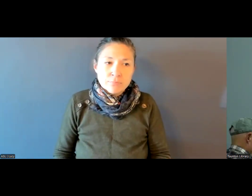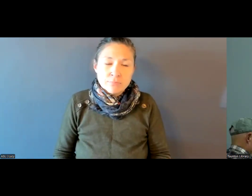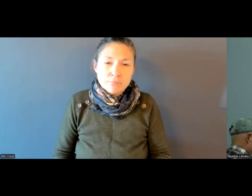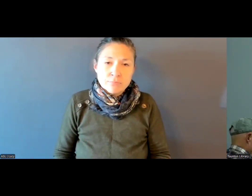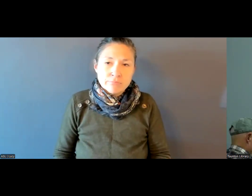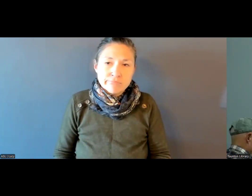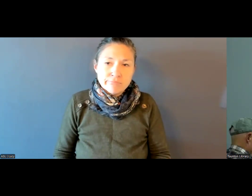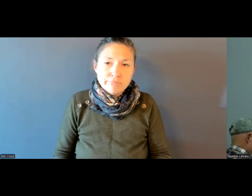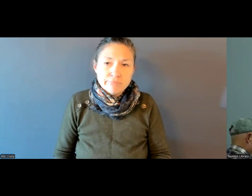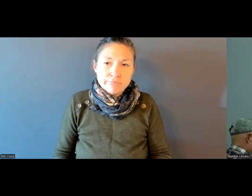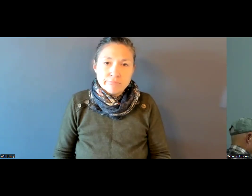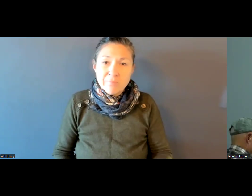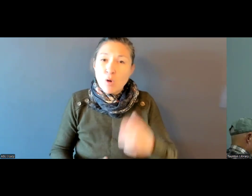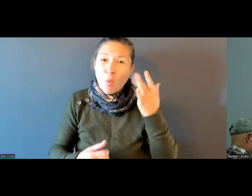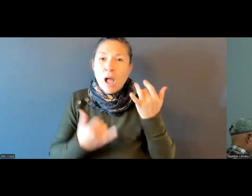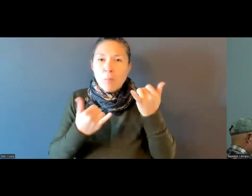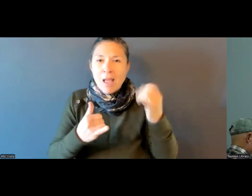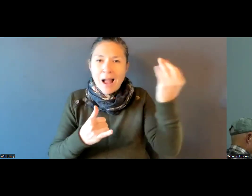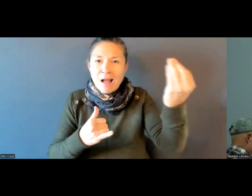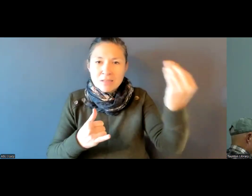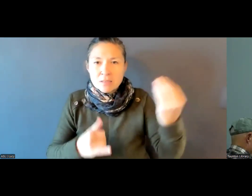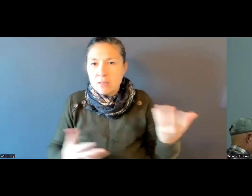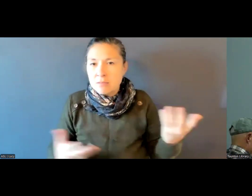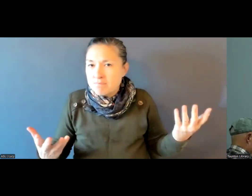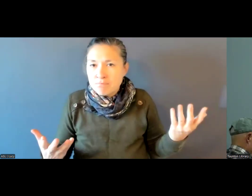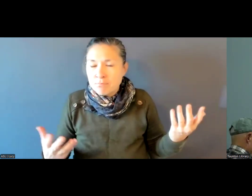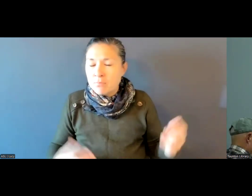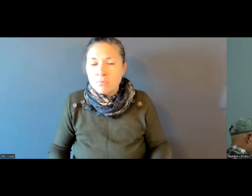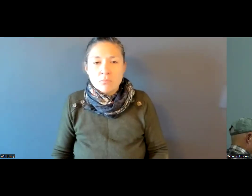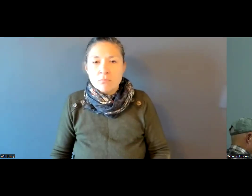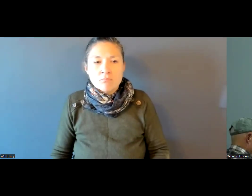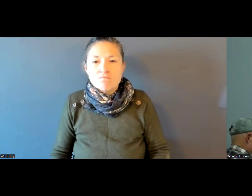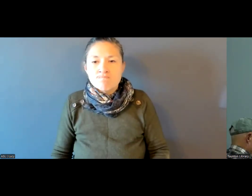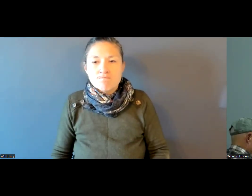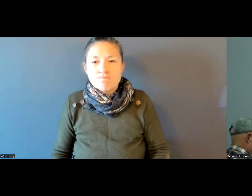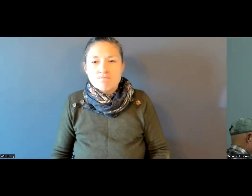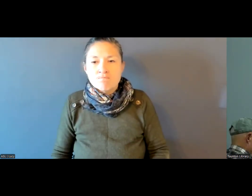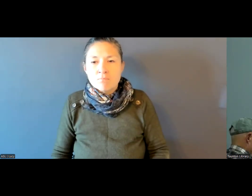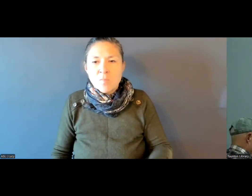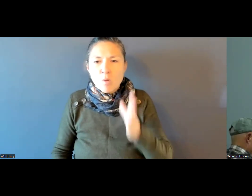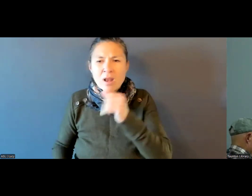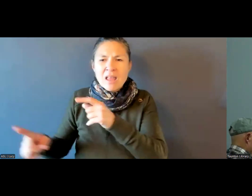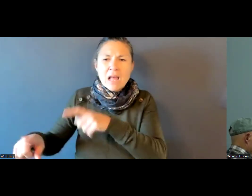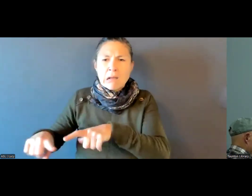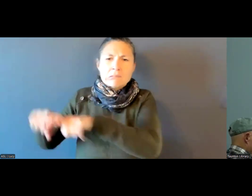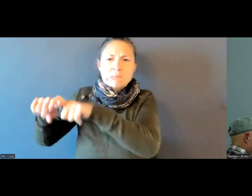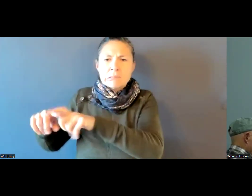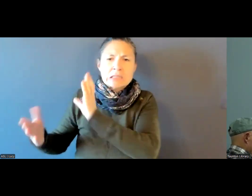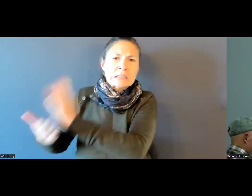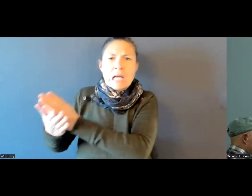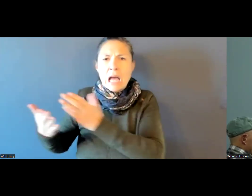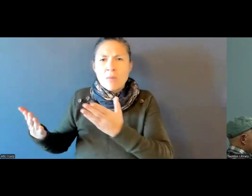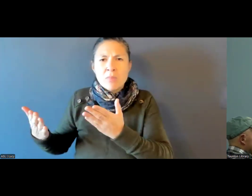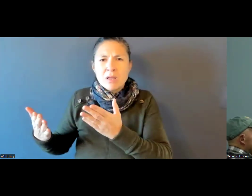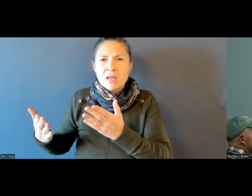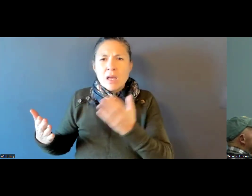It's time that they stop and adjust and accept a reasonable request. We can't make